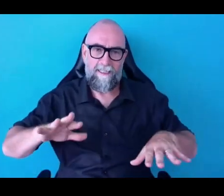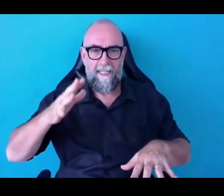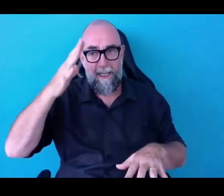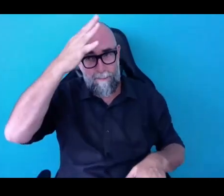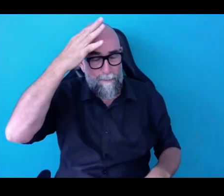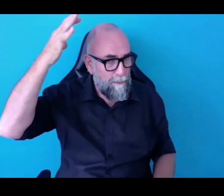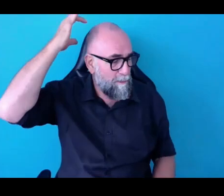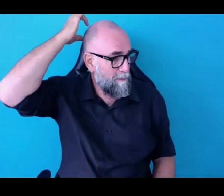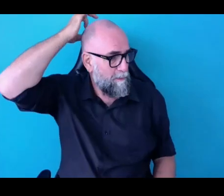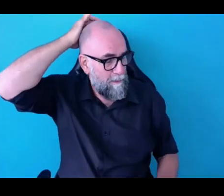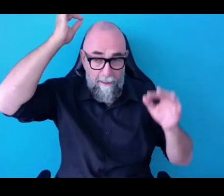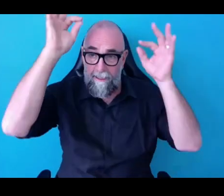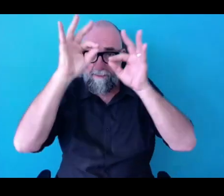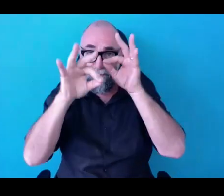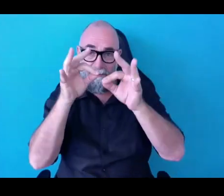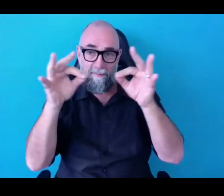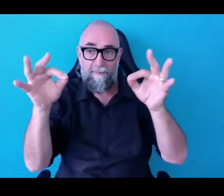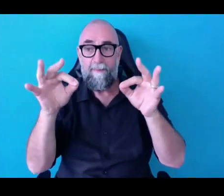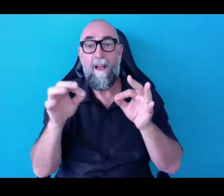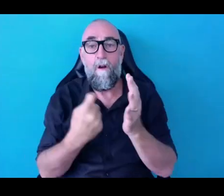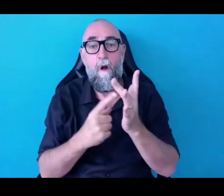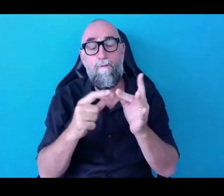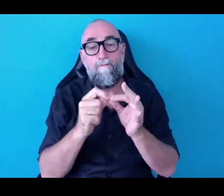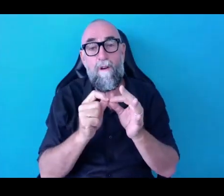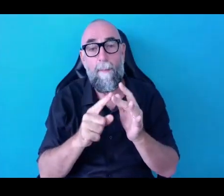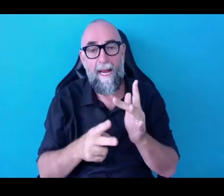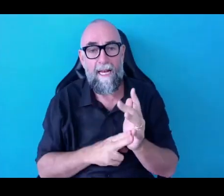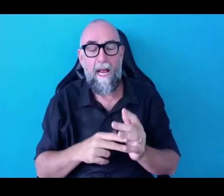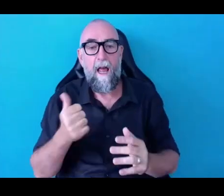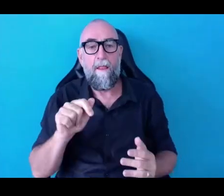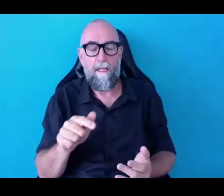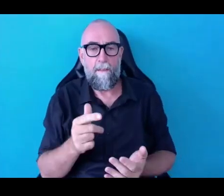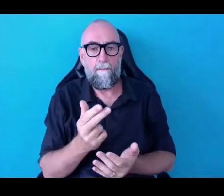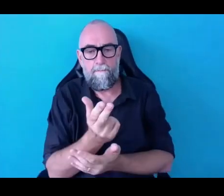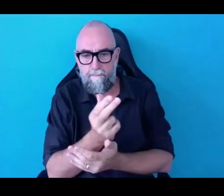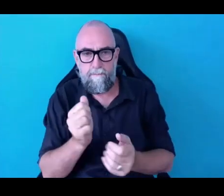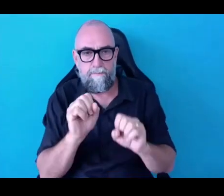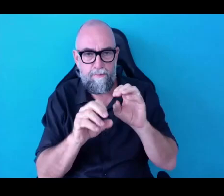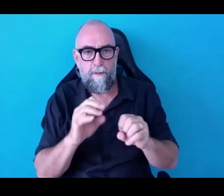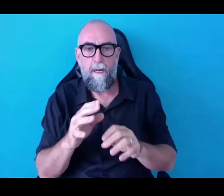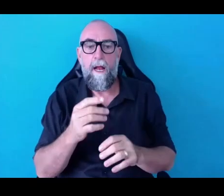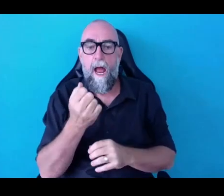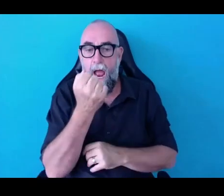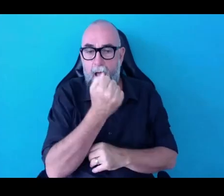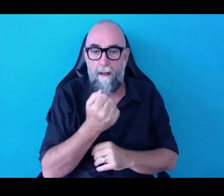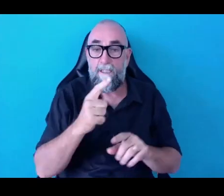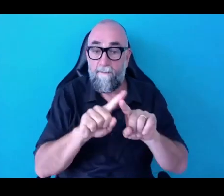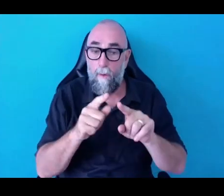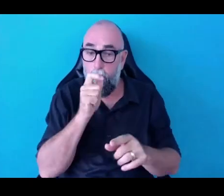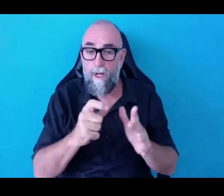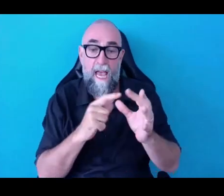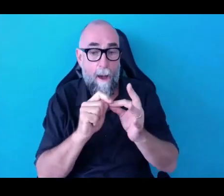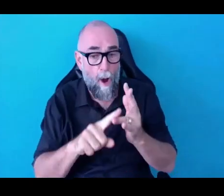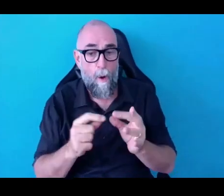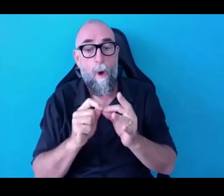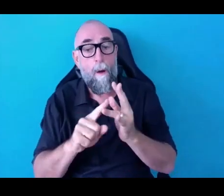ribbon. She uses the blocks to spell out words abo, bung, coon, and darky. She points